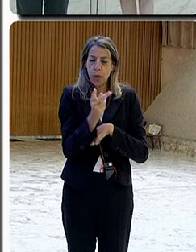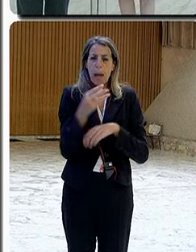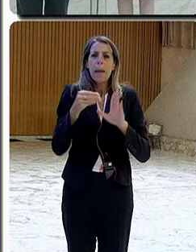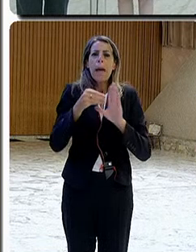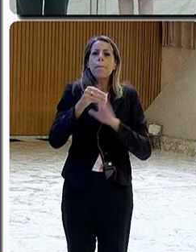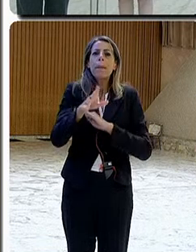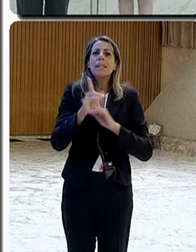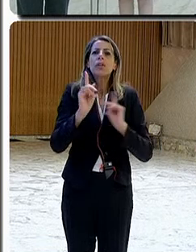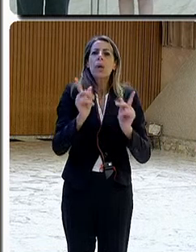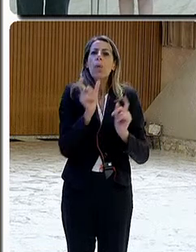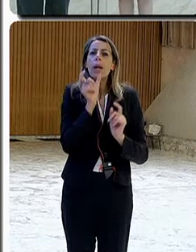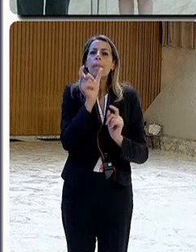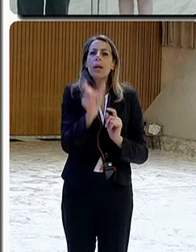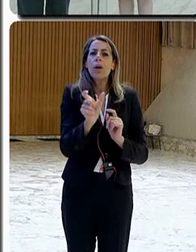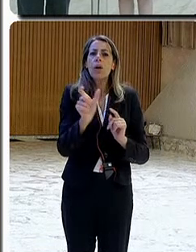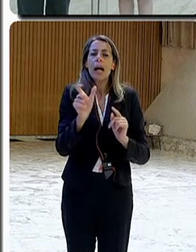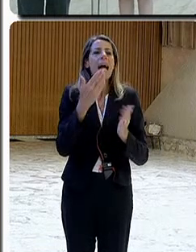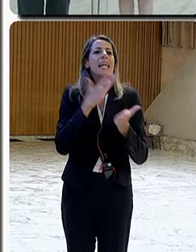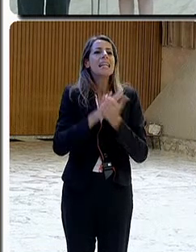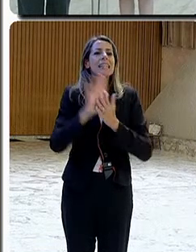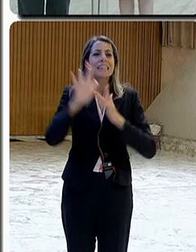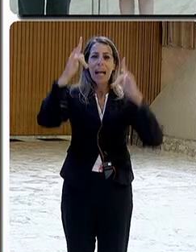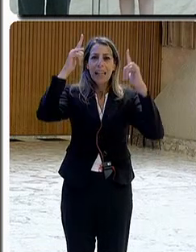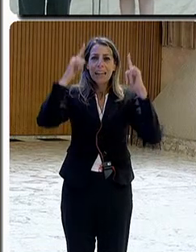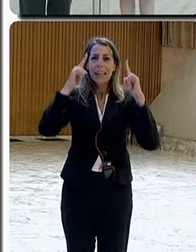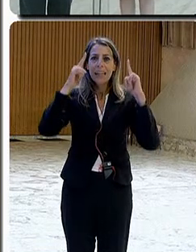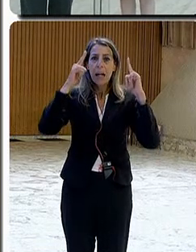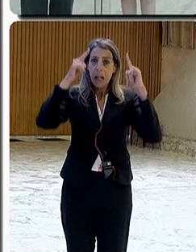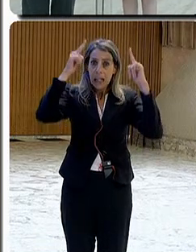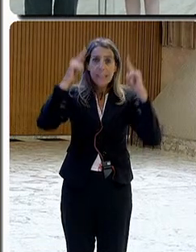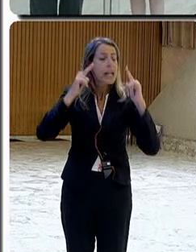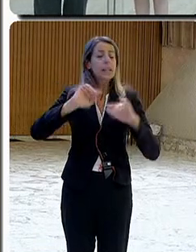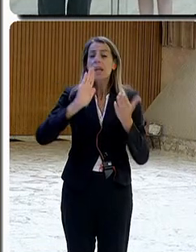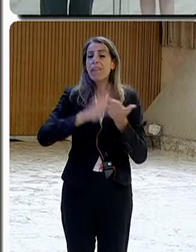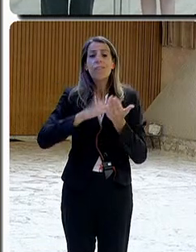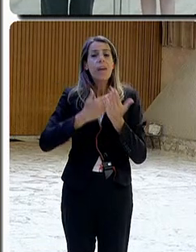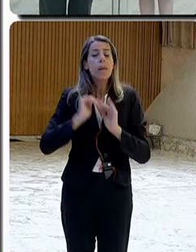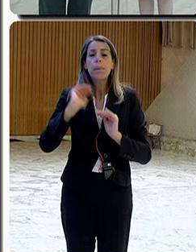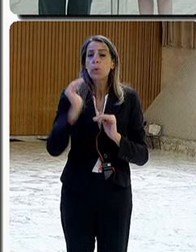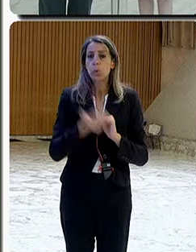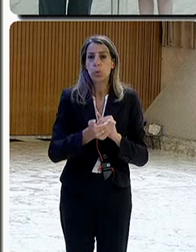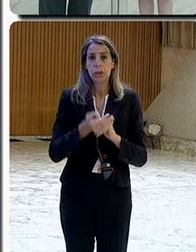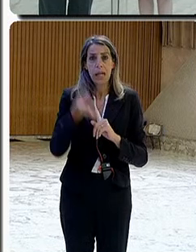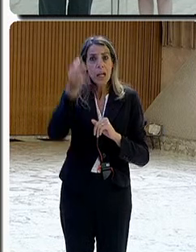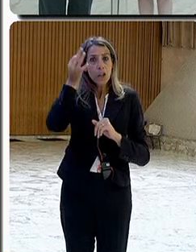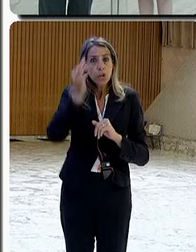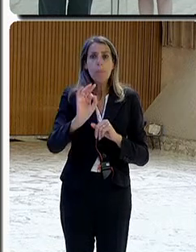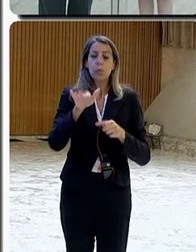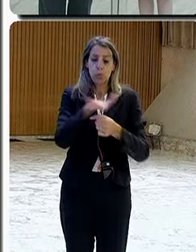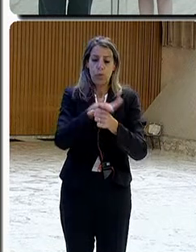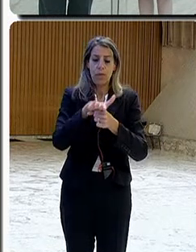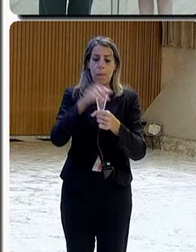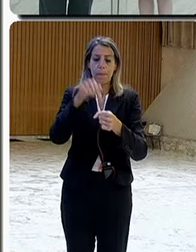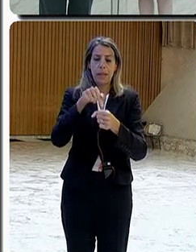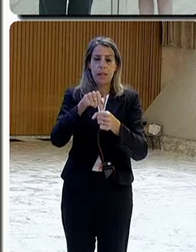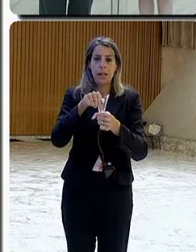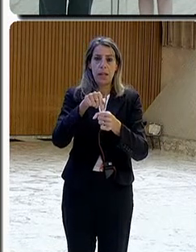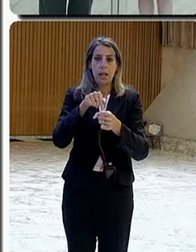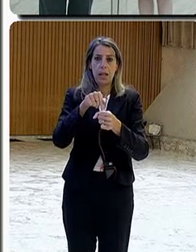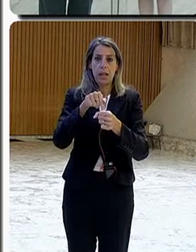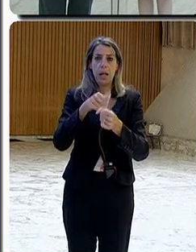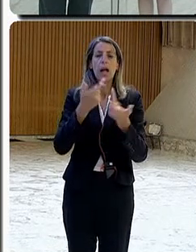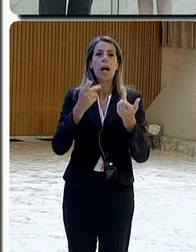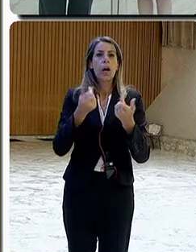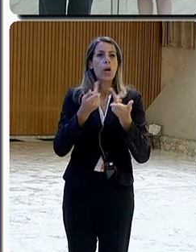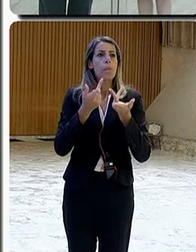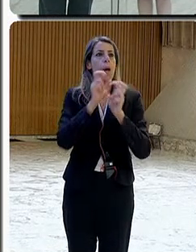holiness. Holiness is for everyone, especially families. By proclaiming the